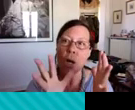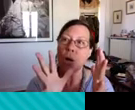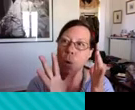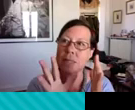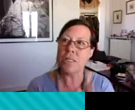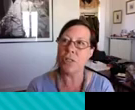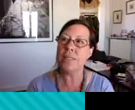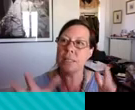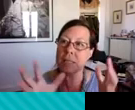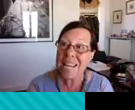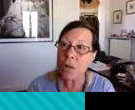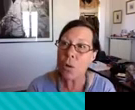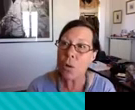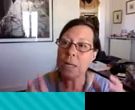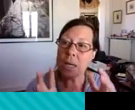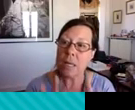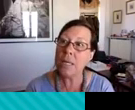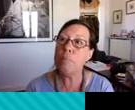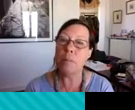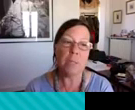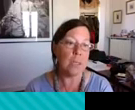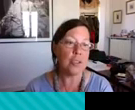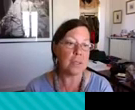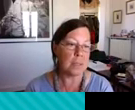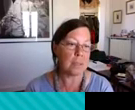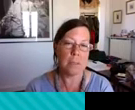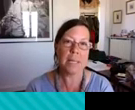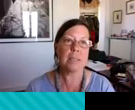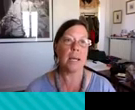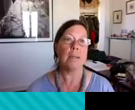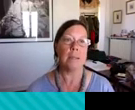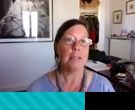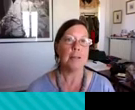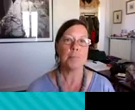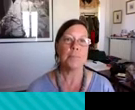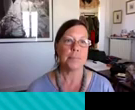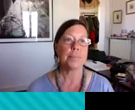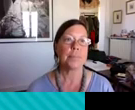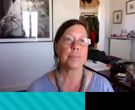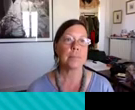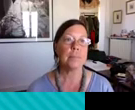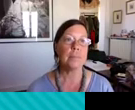something quite serious that is taking hold in the public consciousness. Next slide.